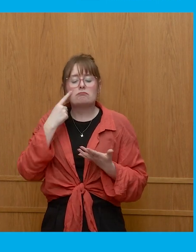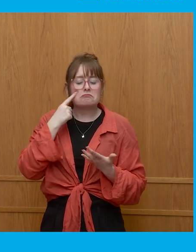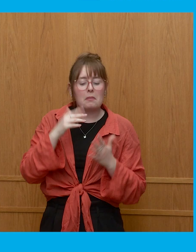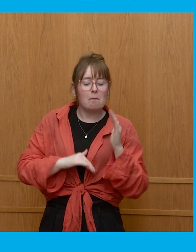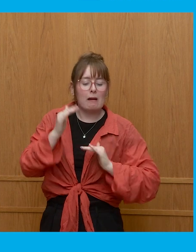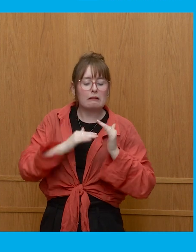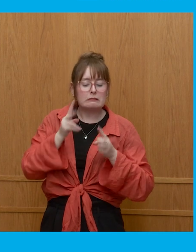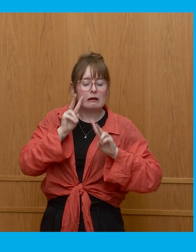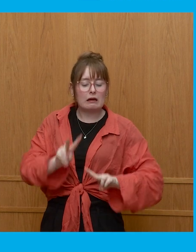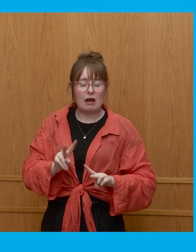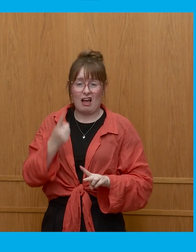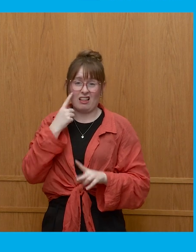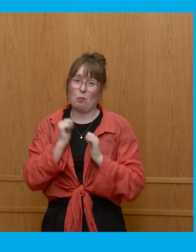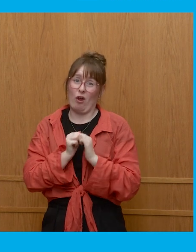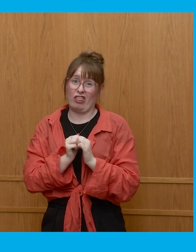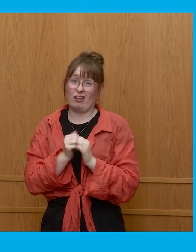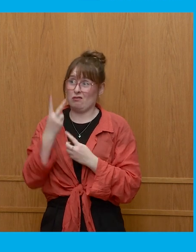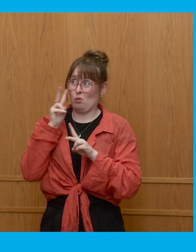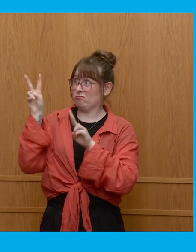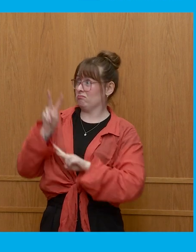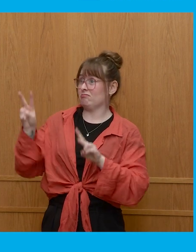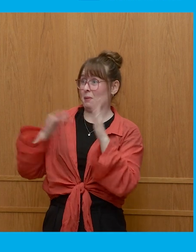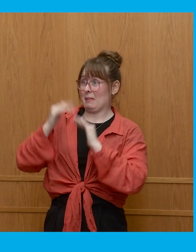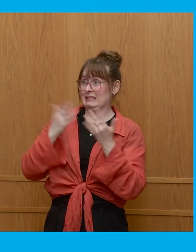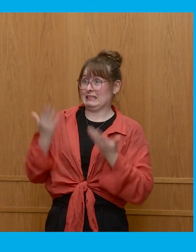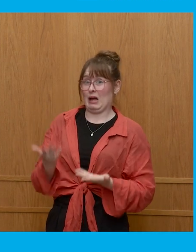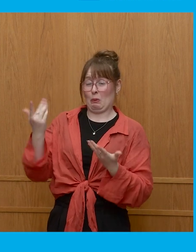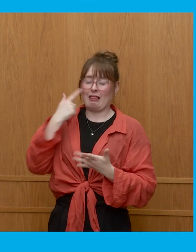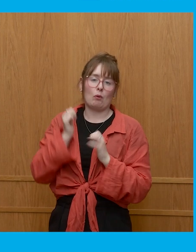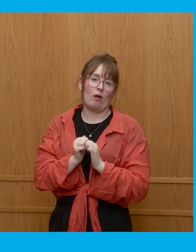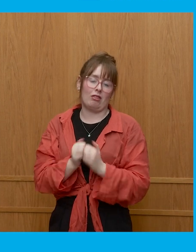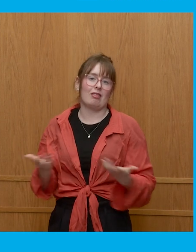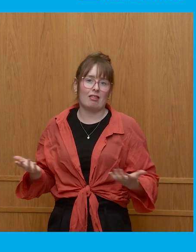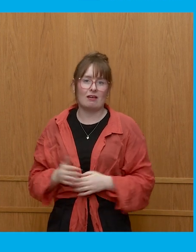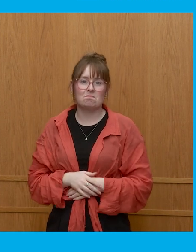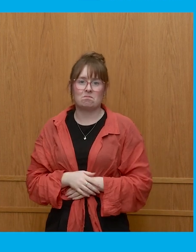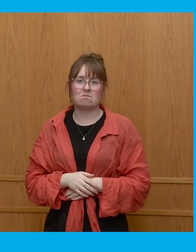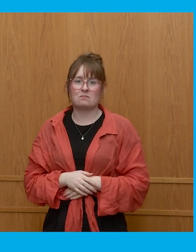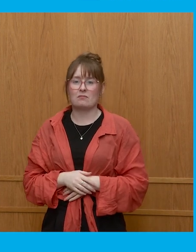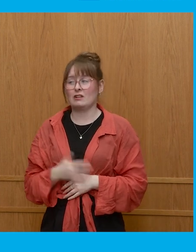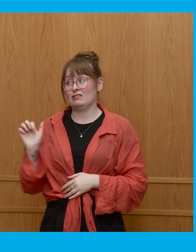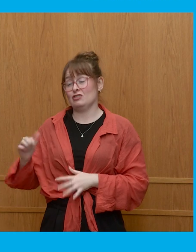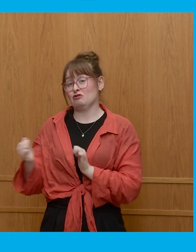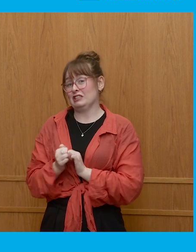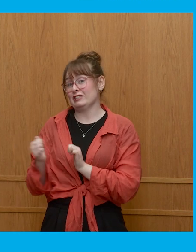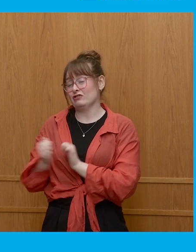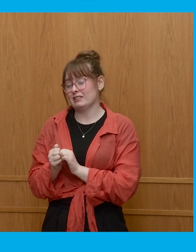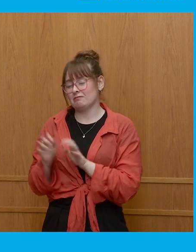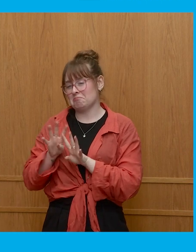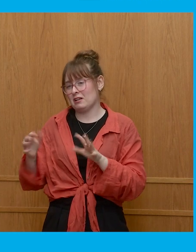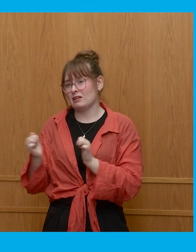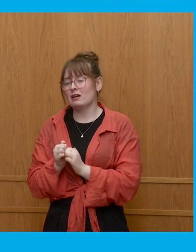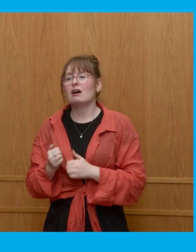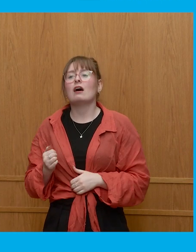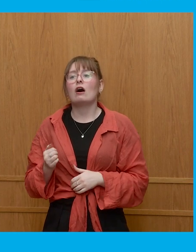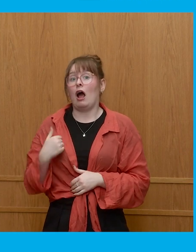I think it was really worthwhile. I think... yes. Maybe let Rory see.